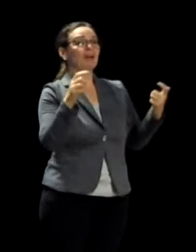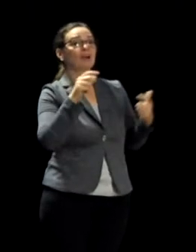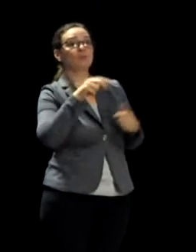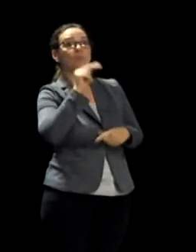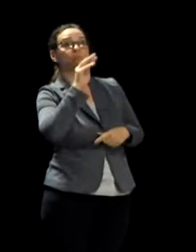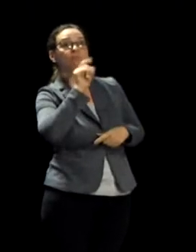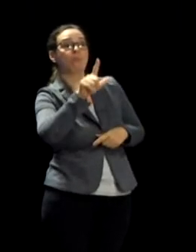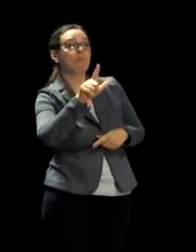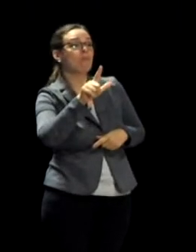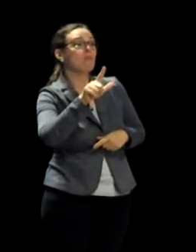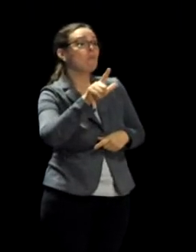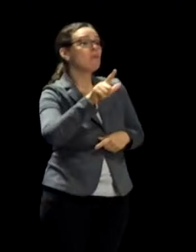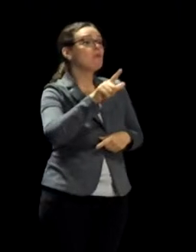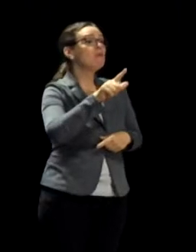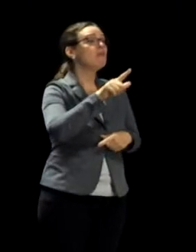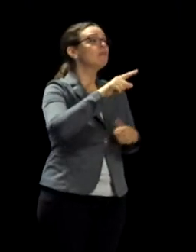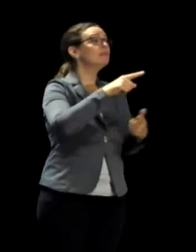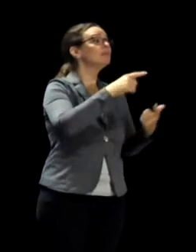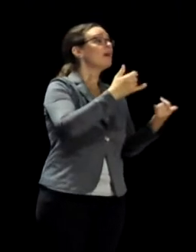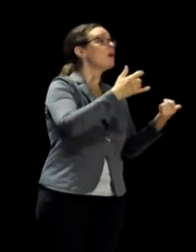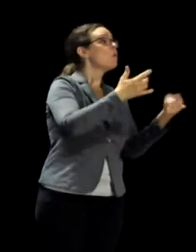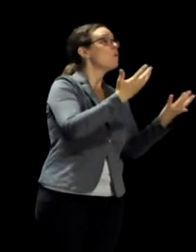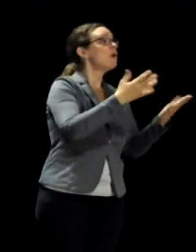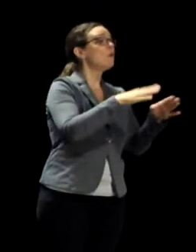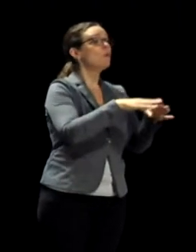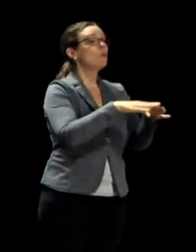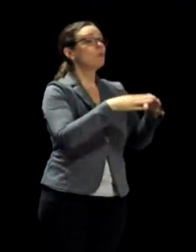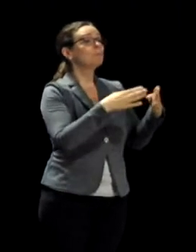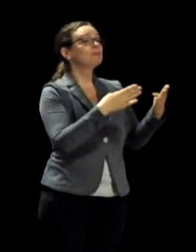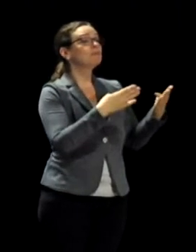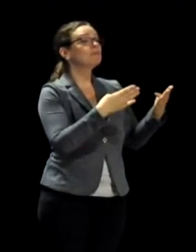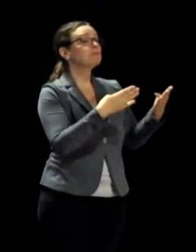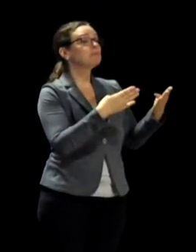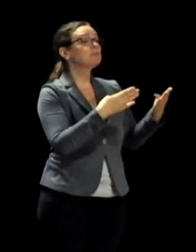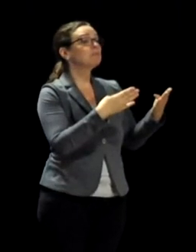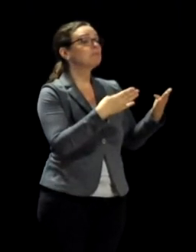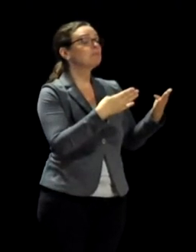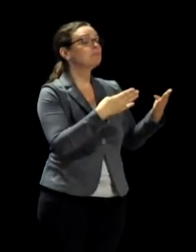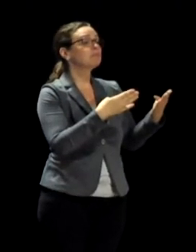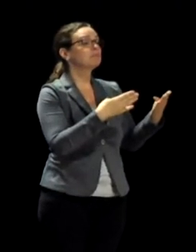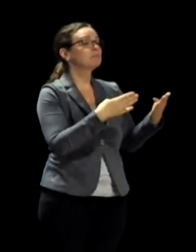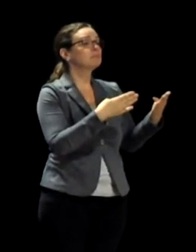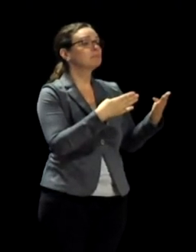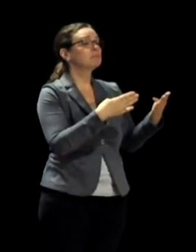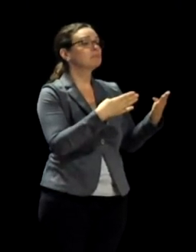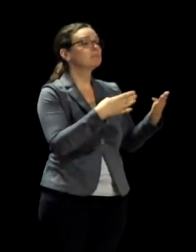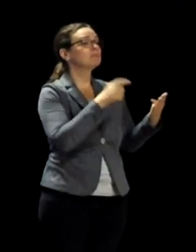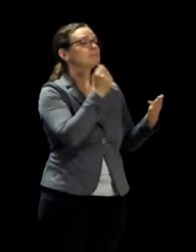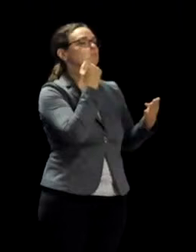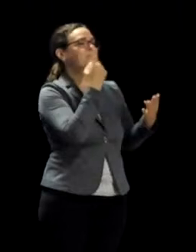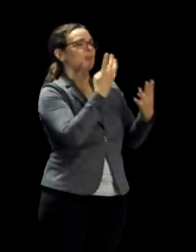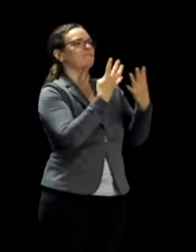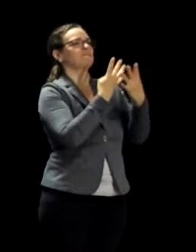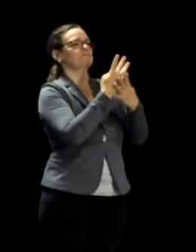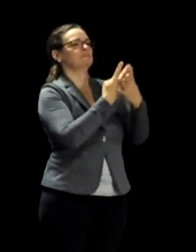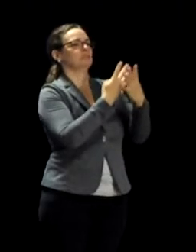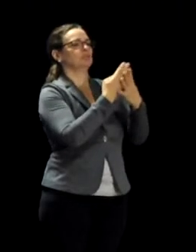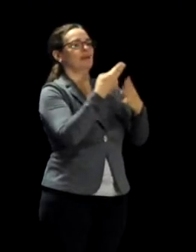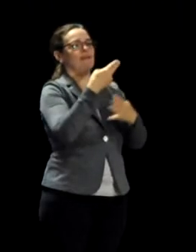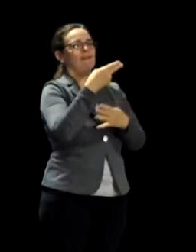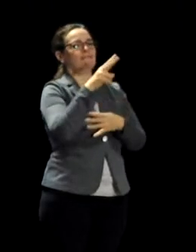heard that Shopping Town is telling tenants that they can't make the upgrades to the HVAC system, which wouldn't surprise